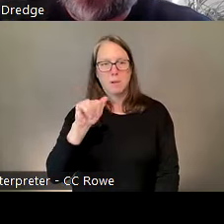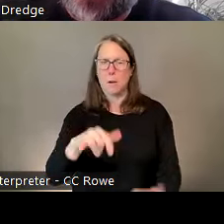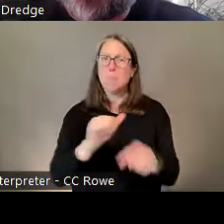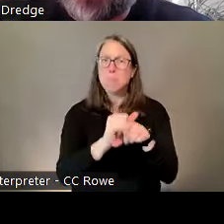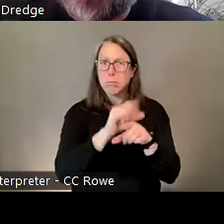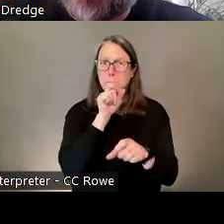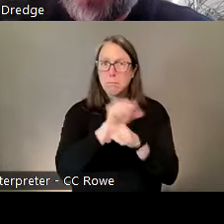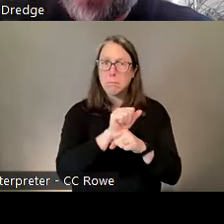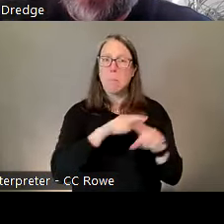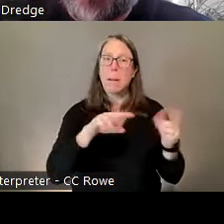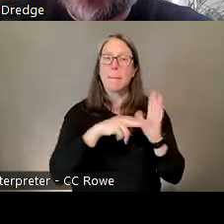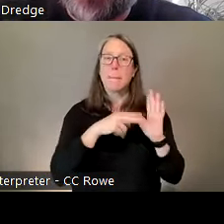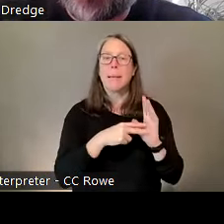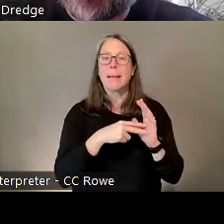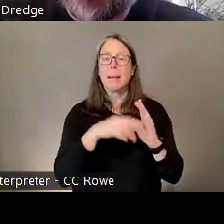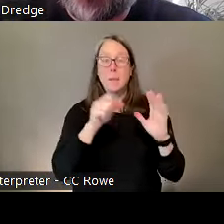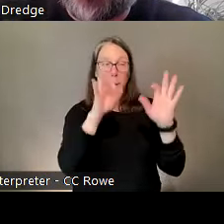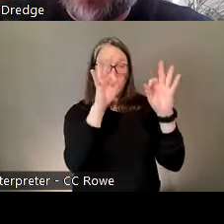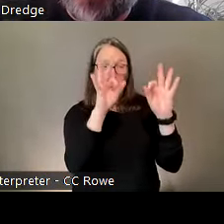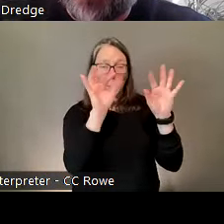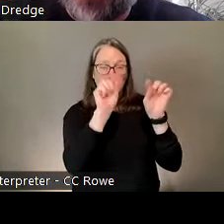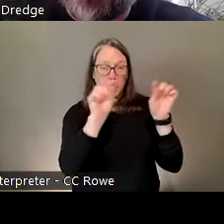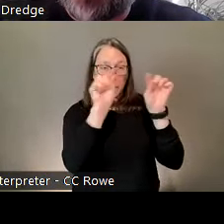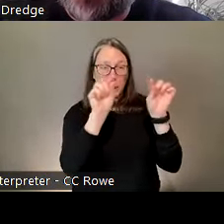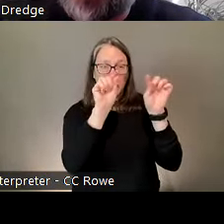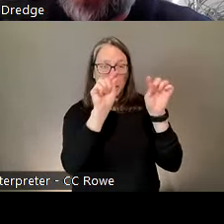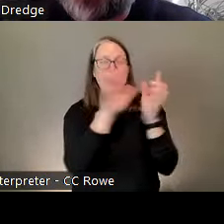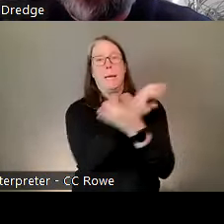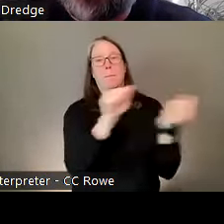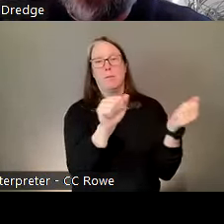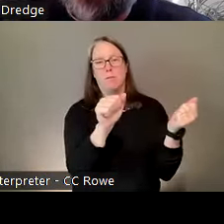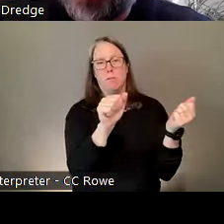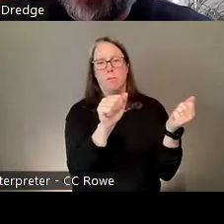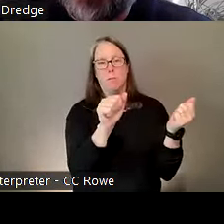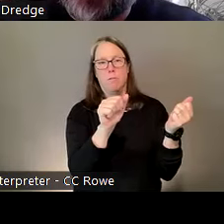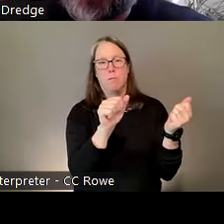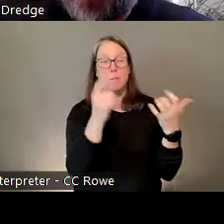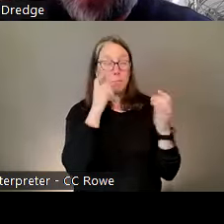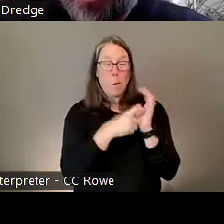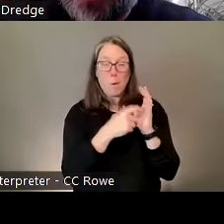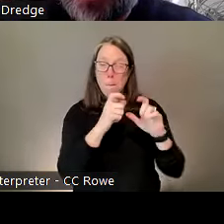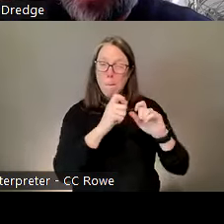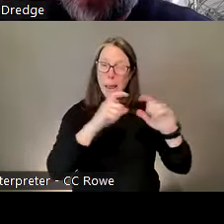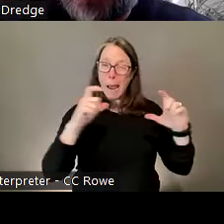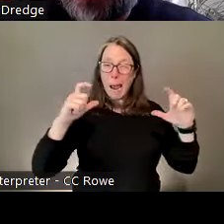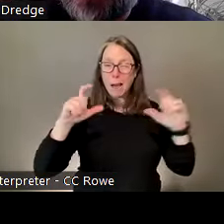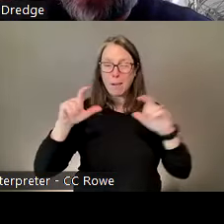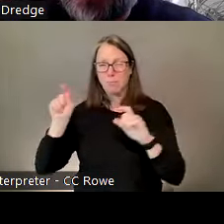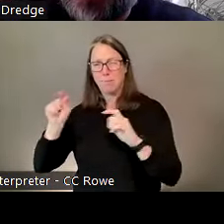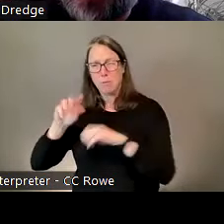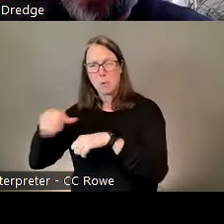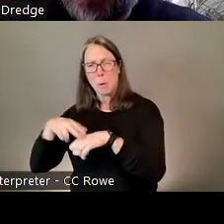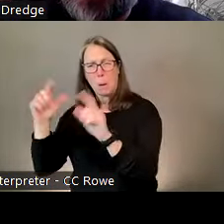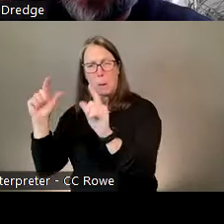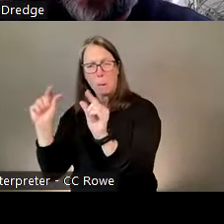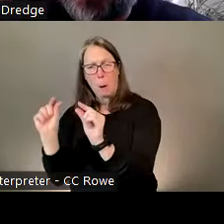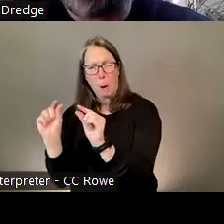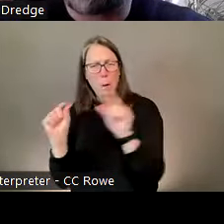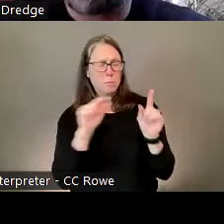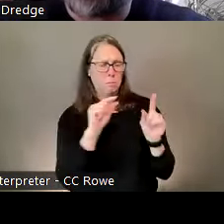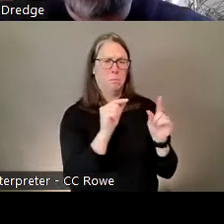ventricle. As you can see, it's way bigger than this one. So already there's some loss of brain tissue. And then here, this is all